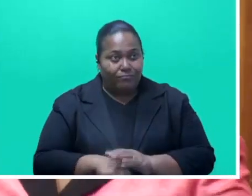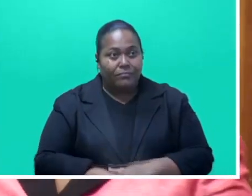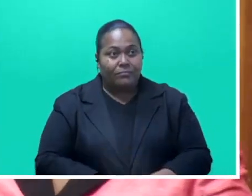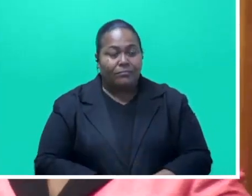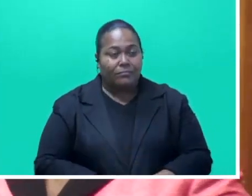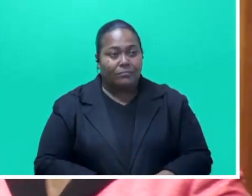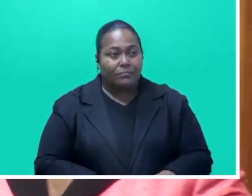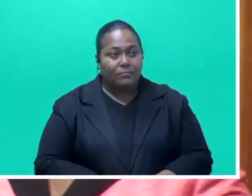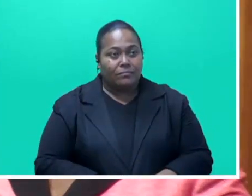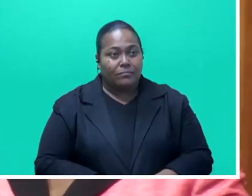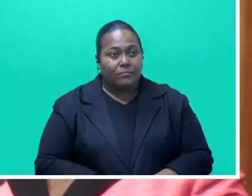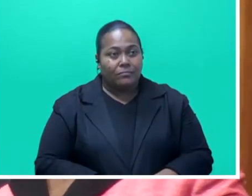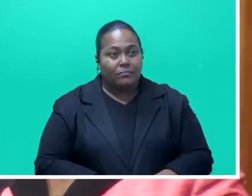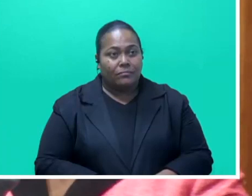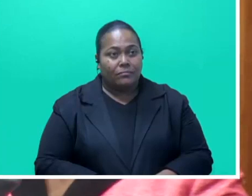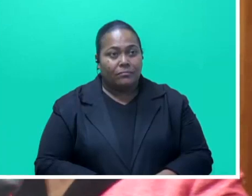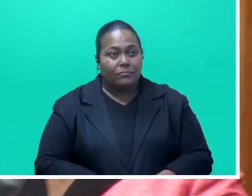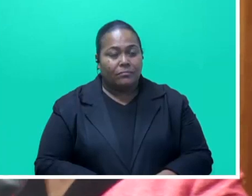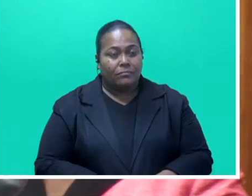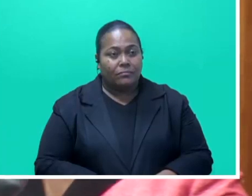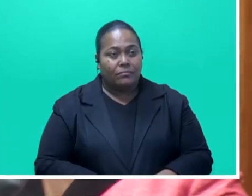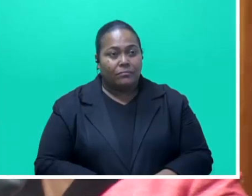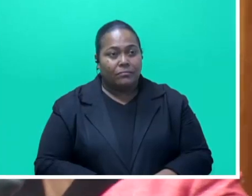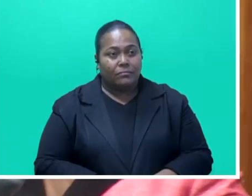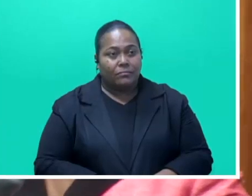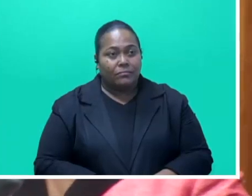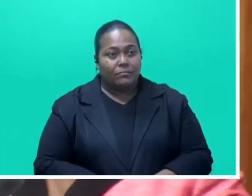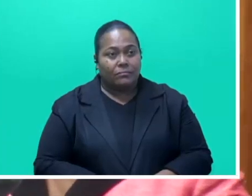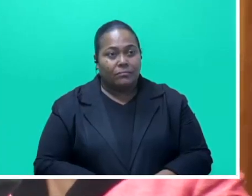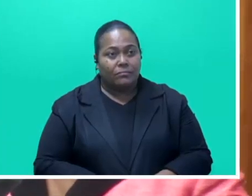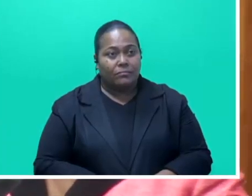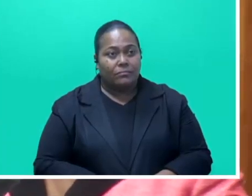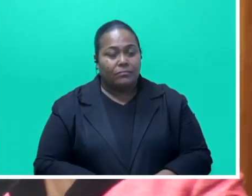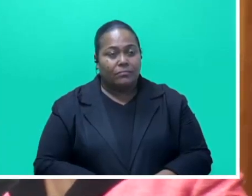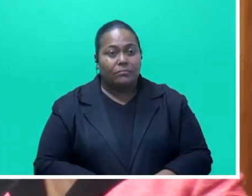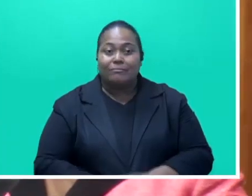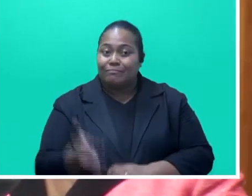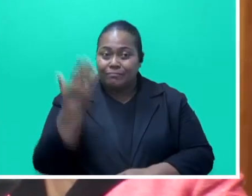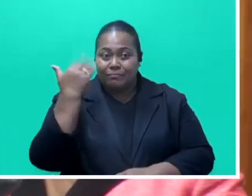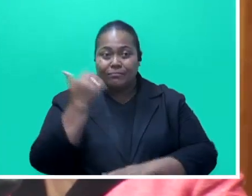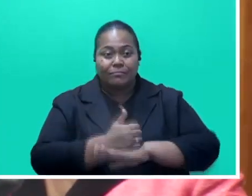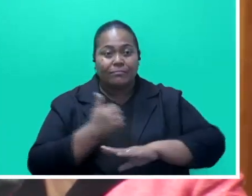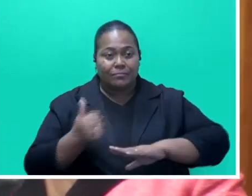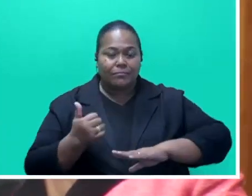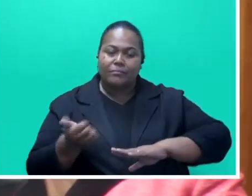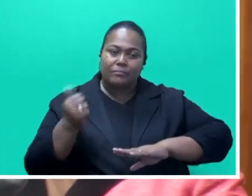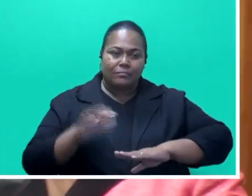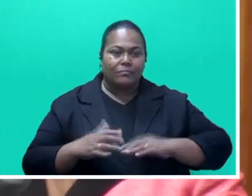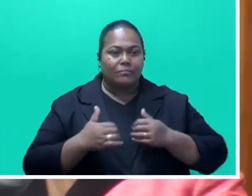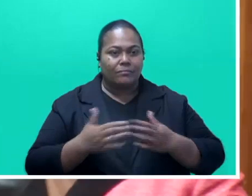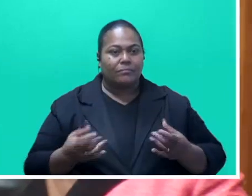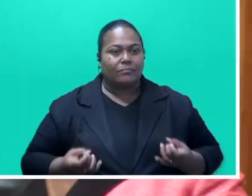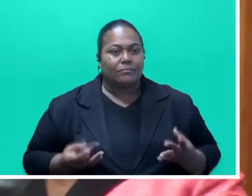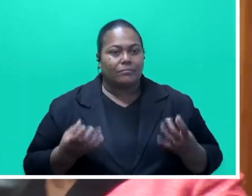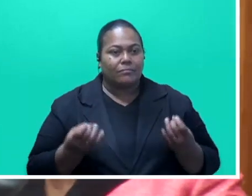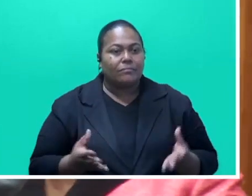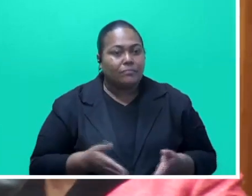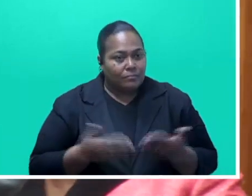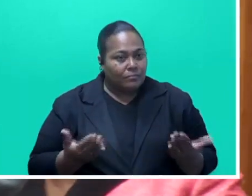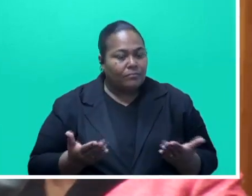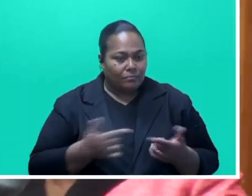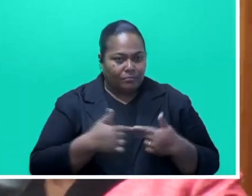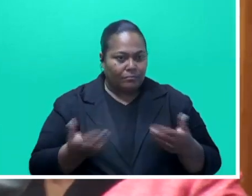I mentioned, started with a program that the previous government had initiated, and the term